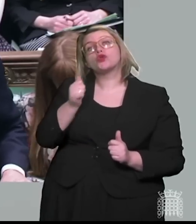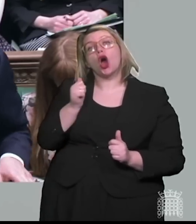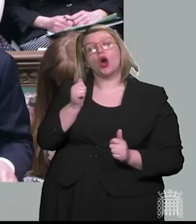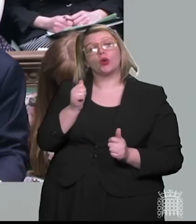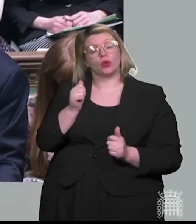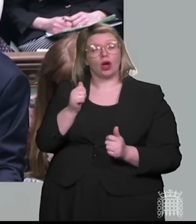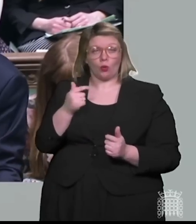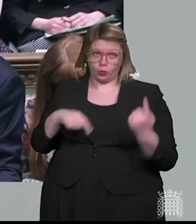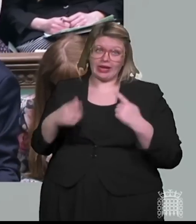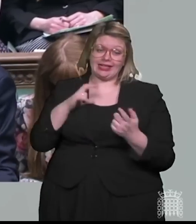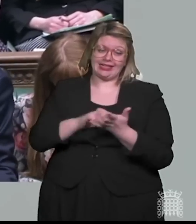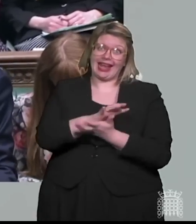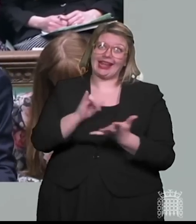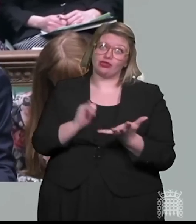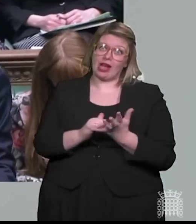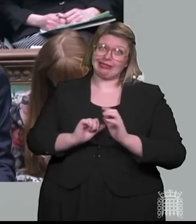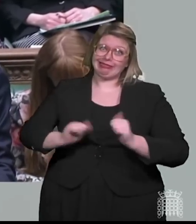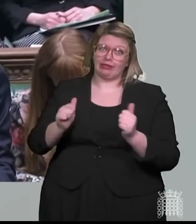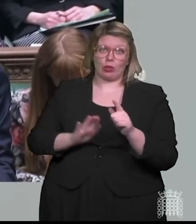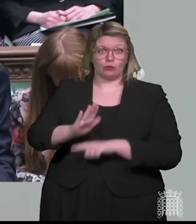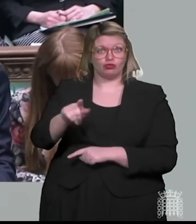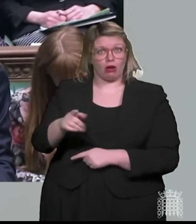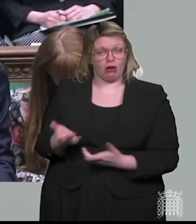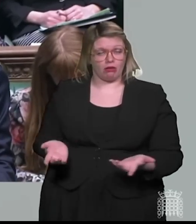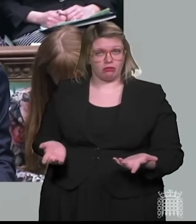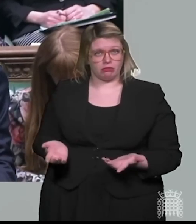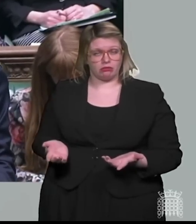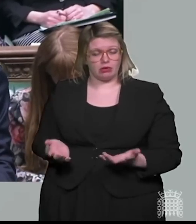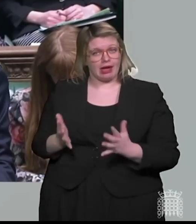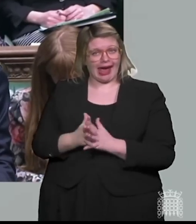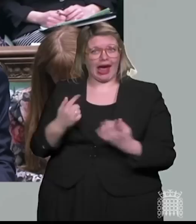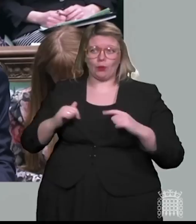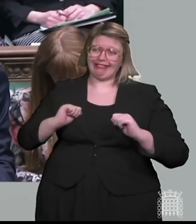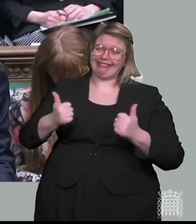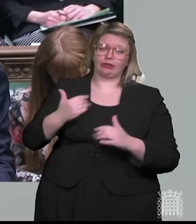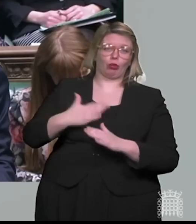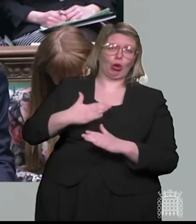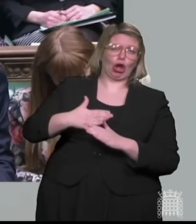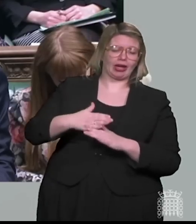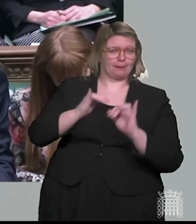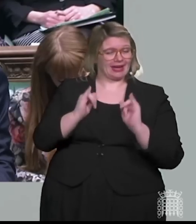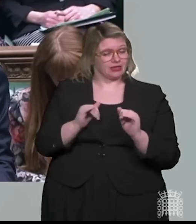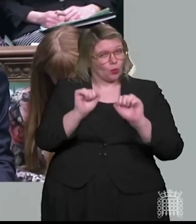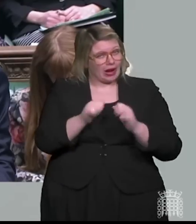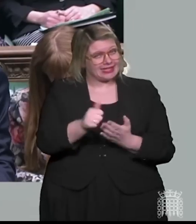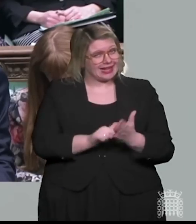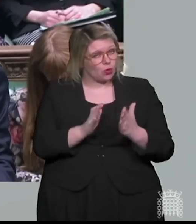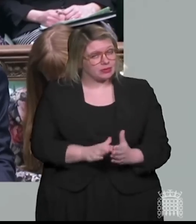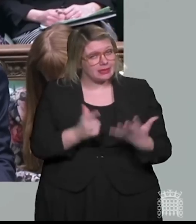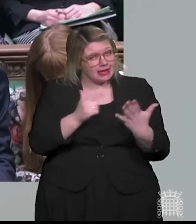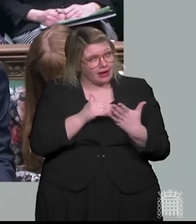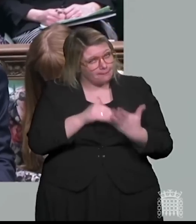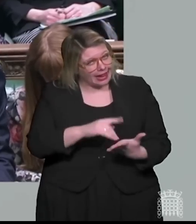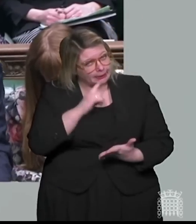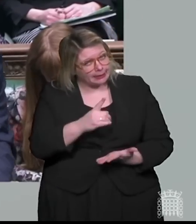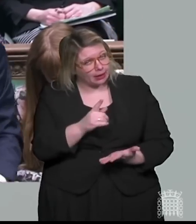NHS fit for the future. And no country can be fit for work when there are 7 million people on hospital waiting lists. Nothing to say about